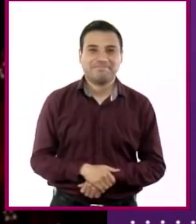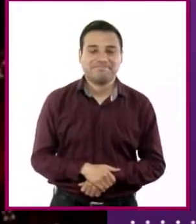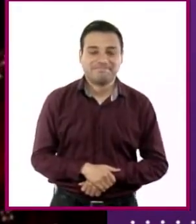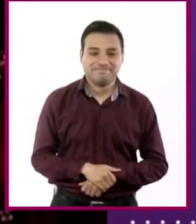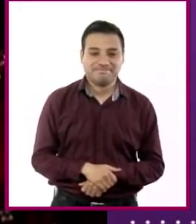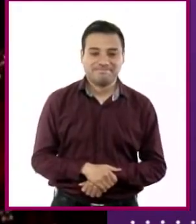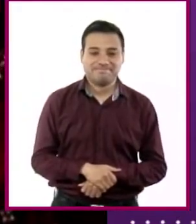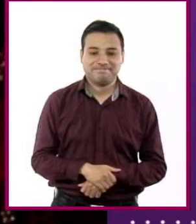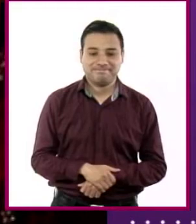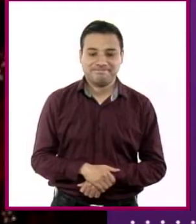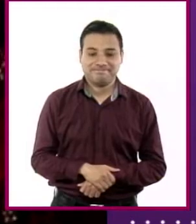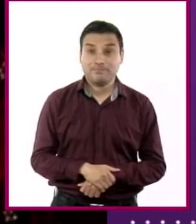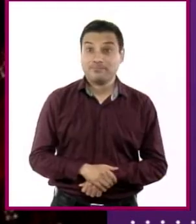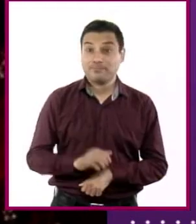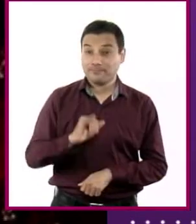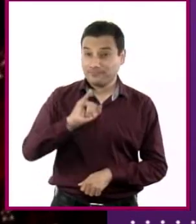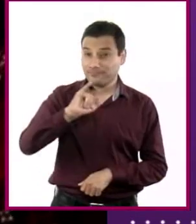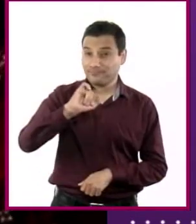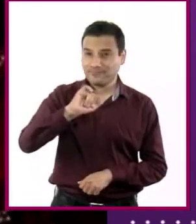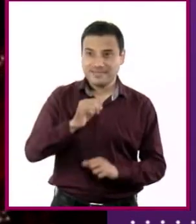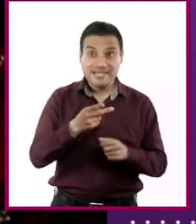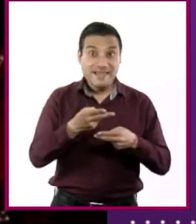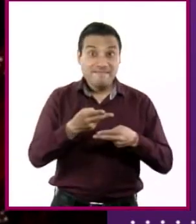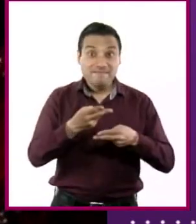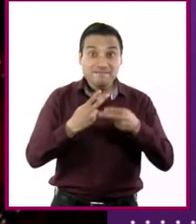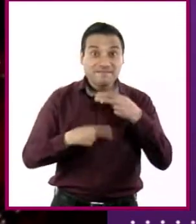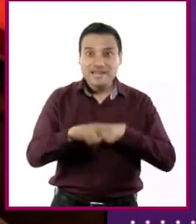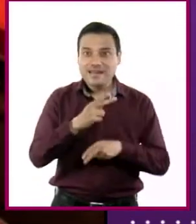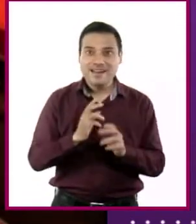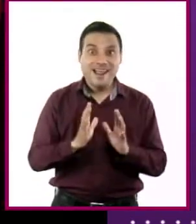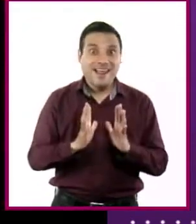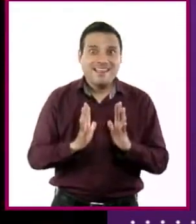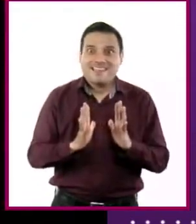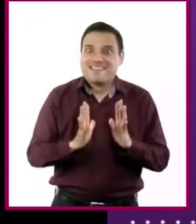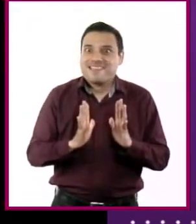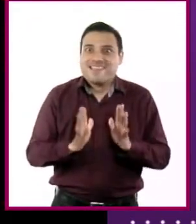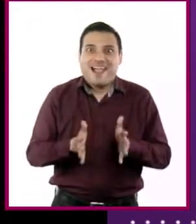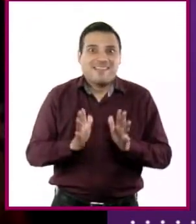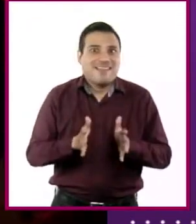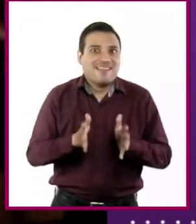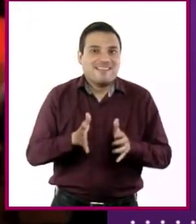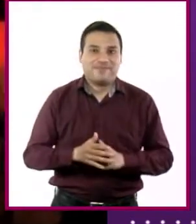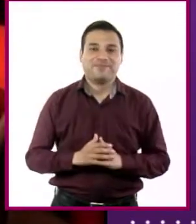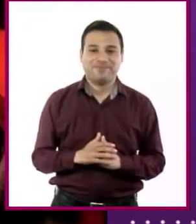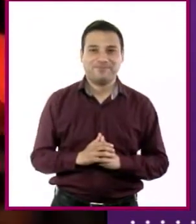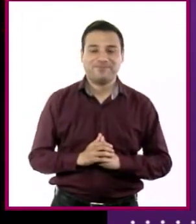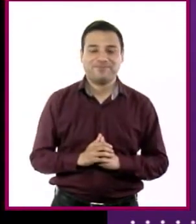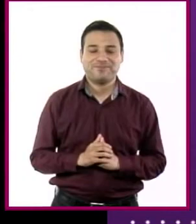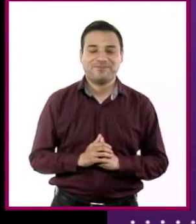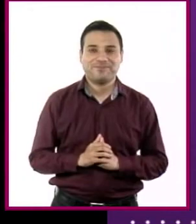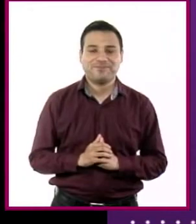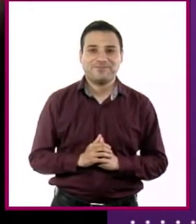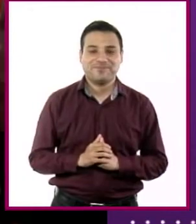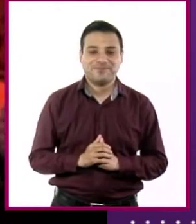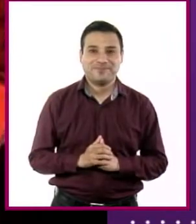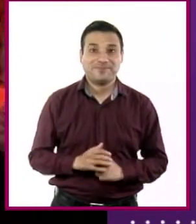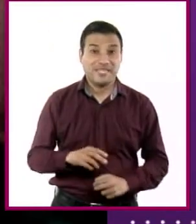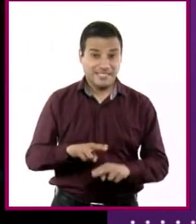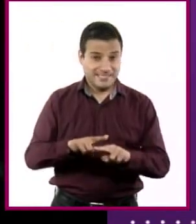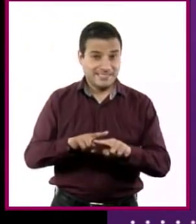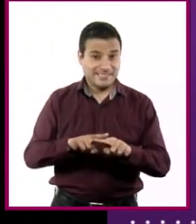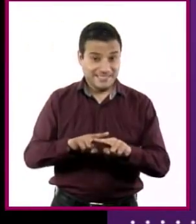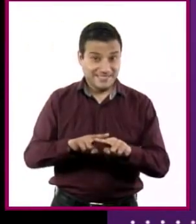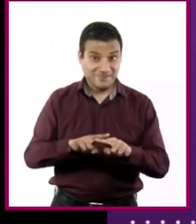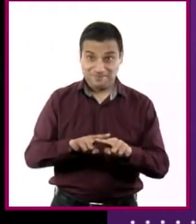Oh, yes. Here they come. Oh. Sit in front of